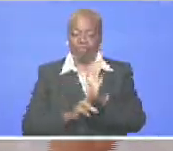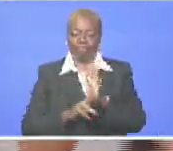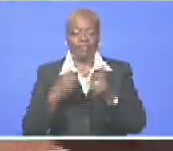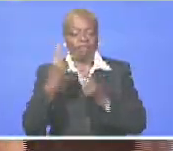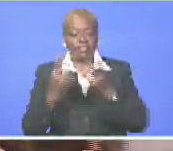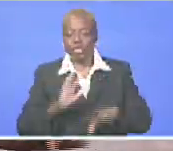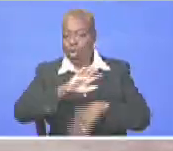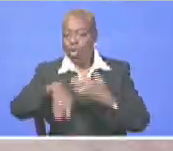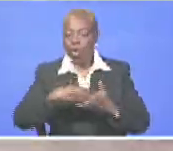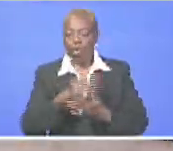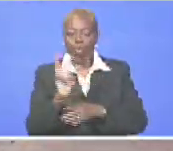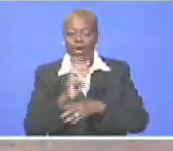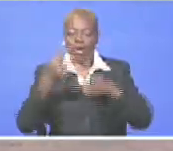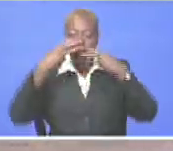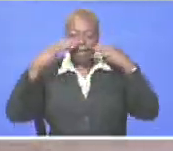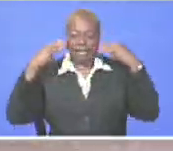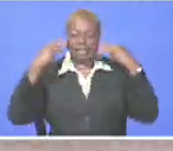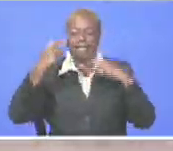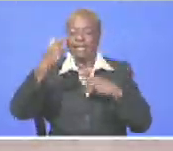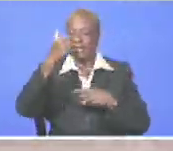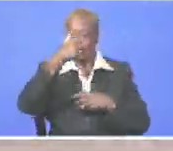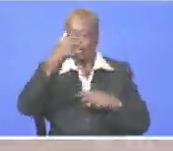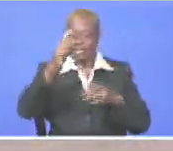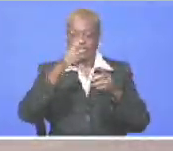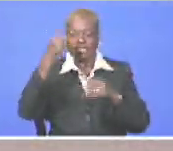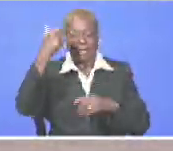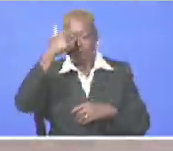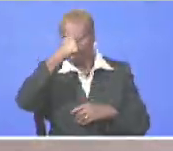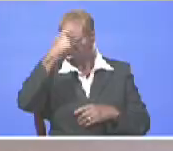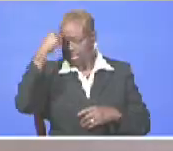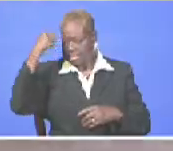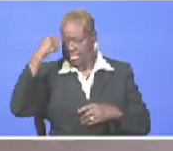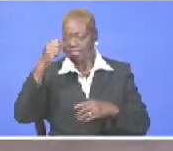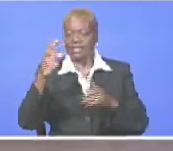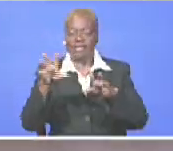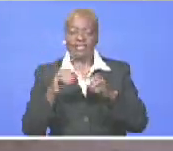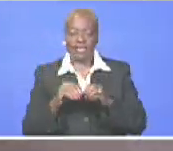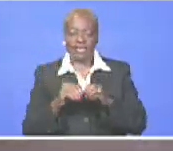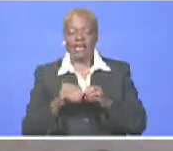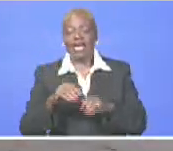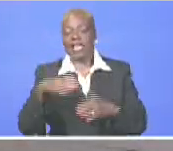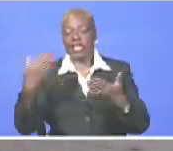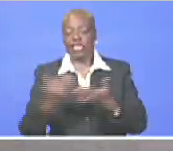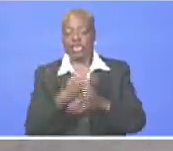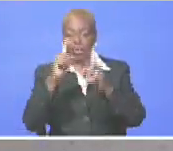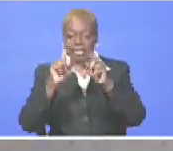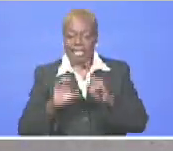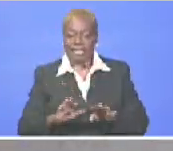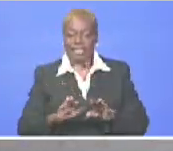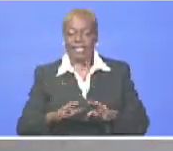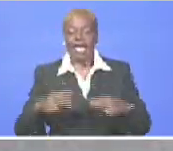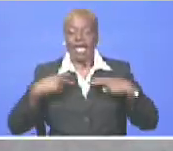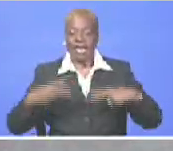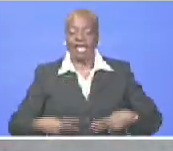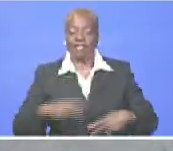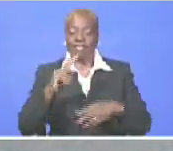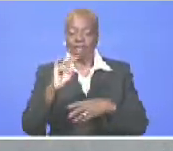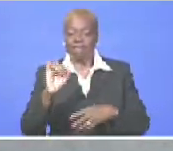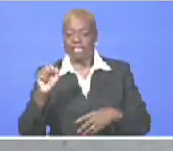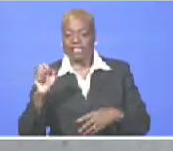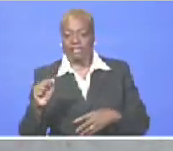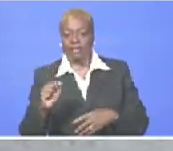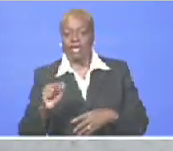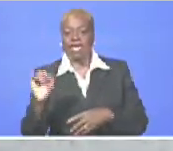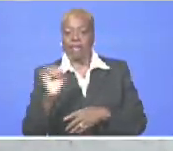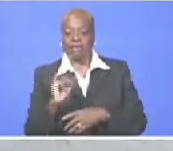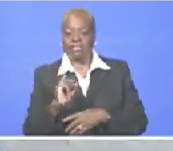temperatures taken. They had to produce a negative COVID-19 test as well as an approved health visa. Immigration officers also provided them